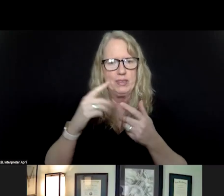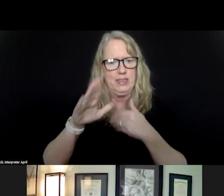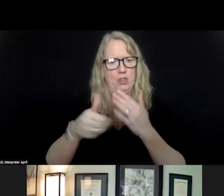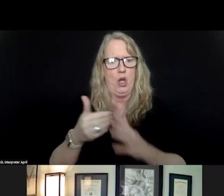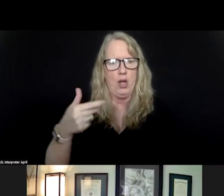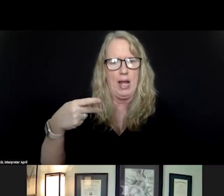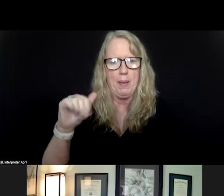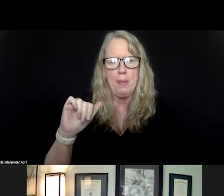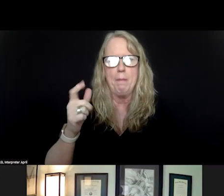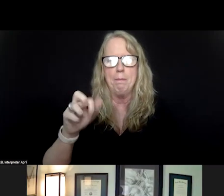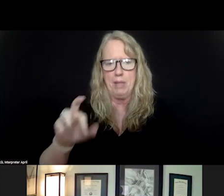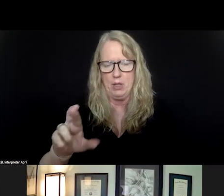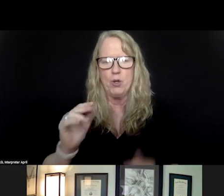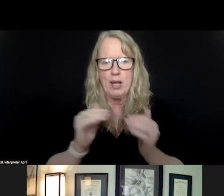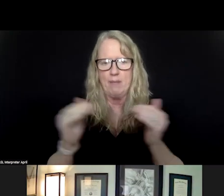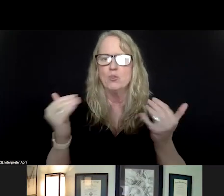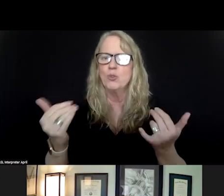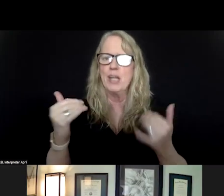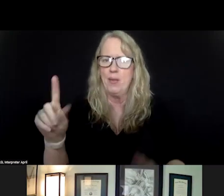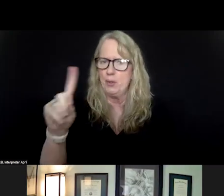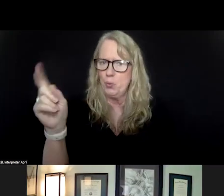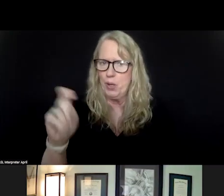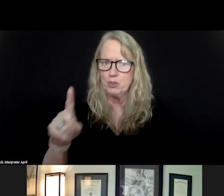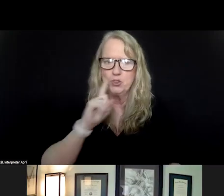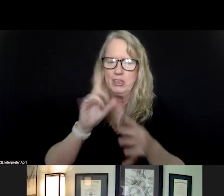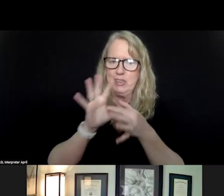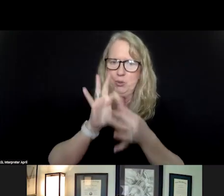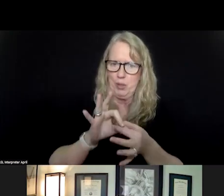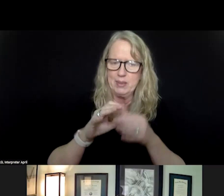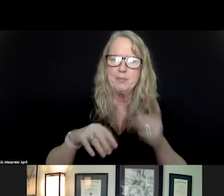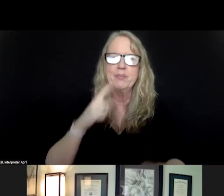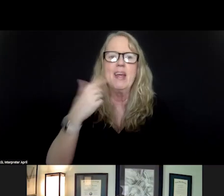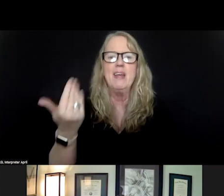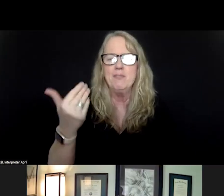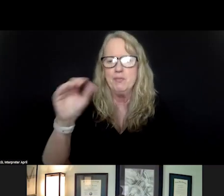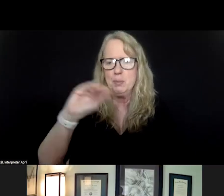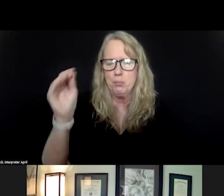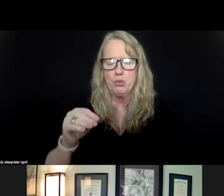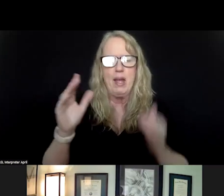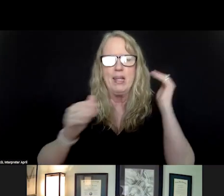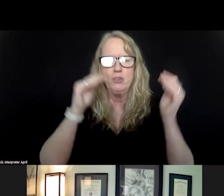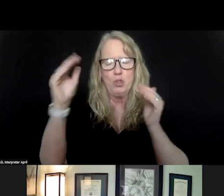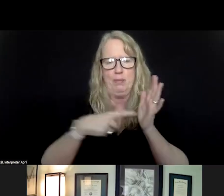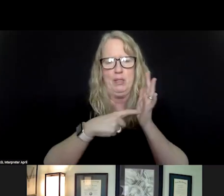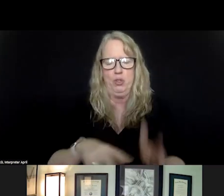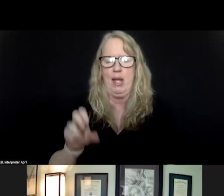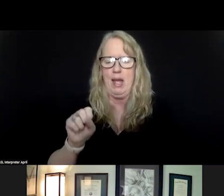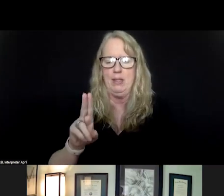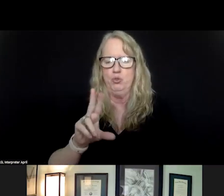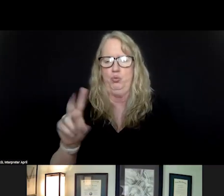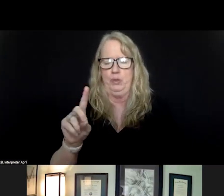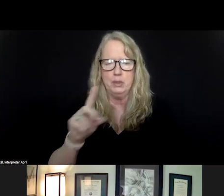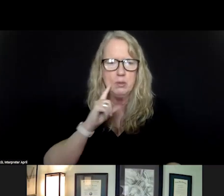And here's our question. And 15% of adults present with SUD as